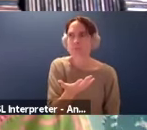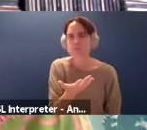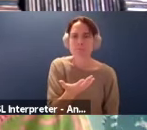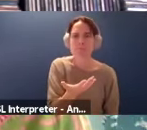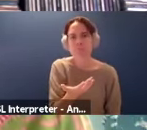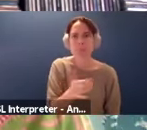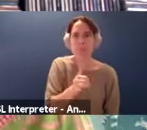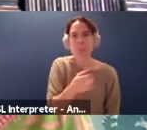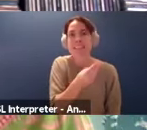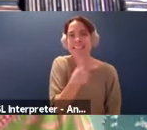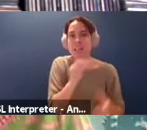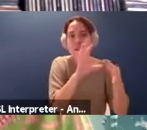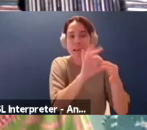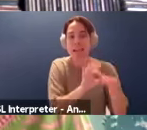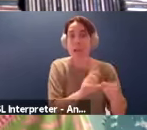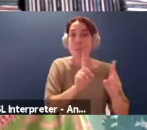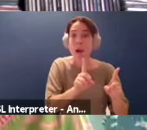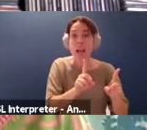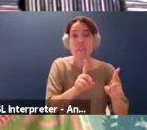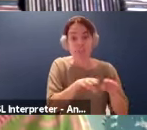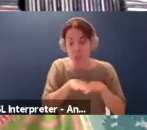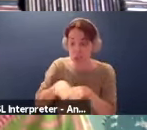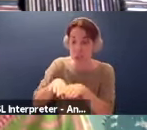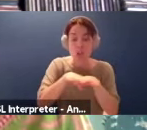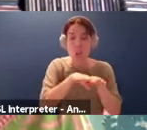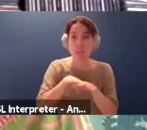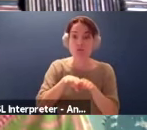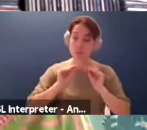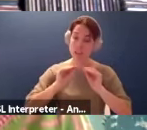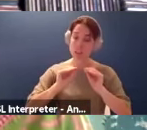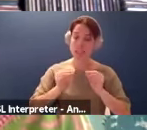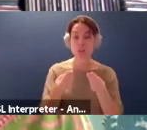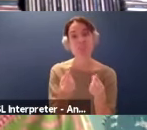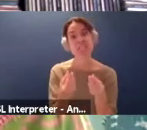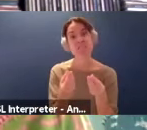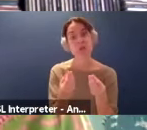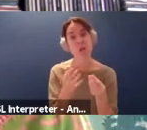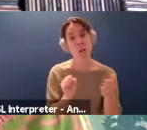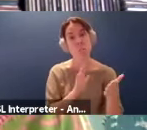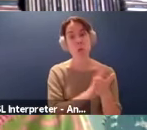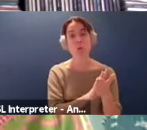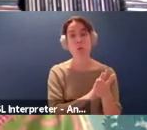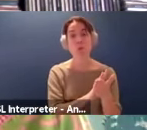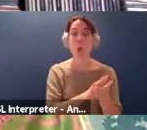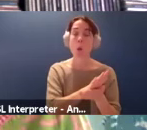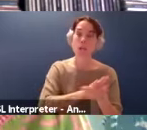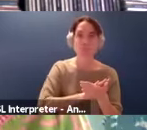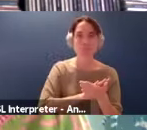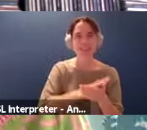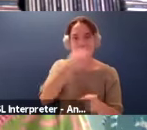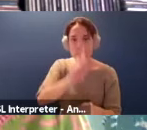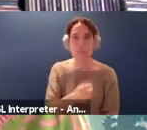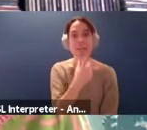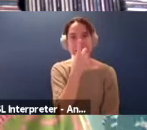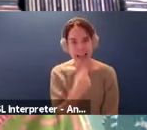if it's general education material so that people can read up about what's happening and the general campaign about black